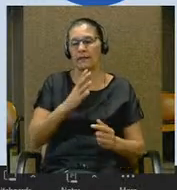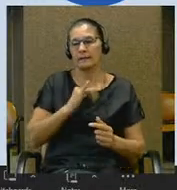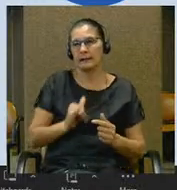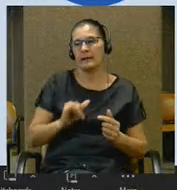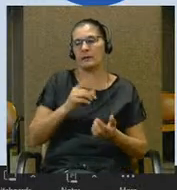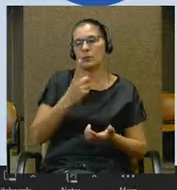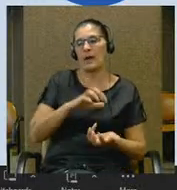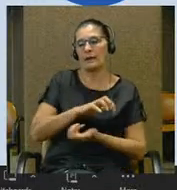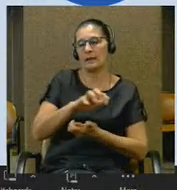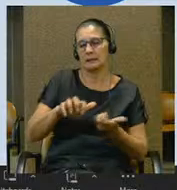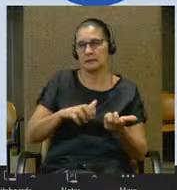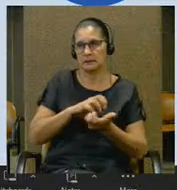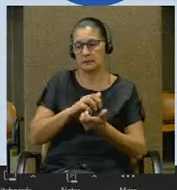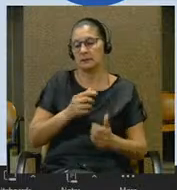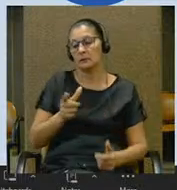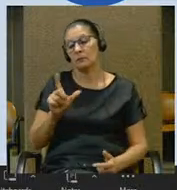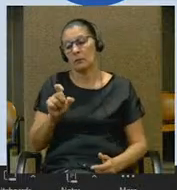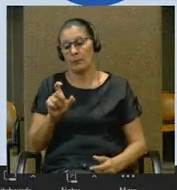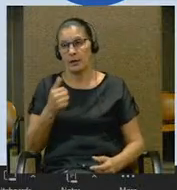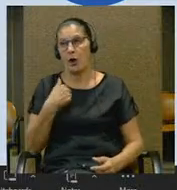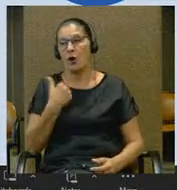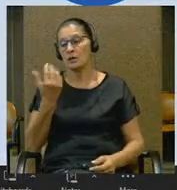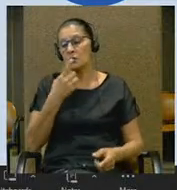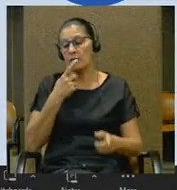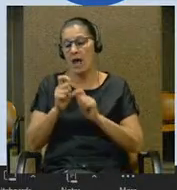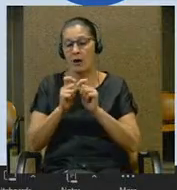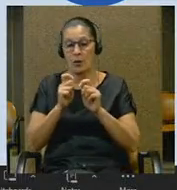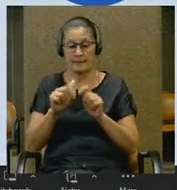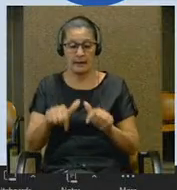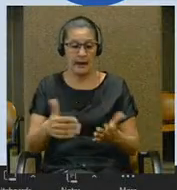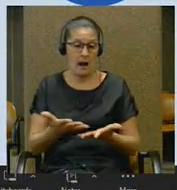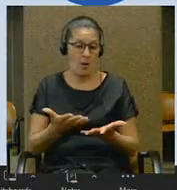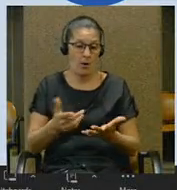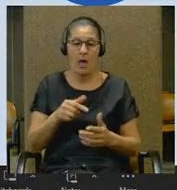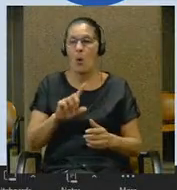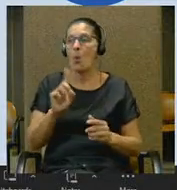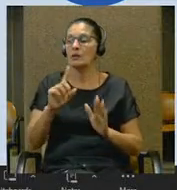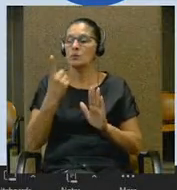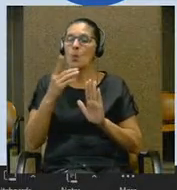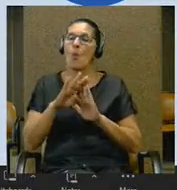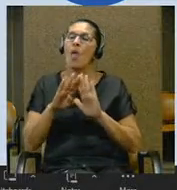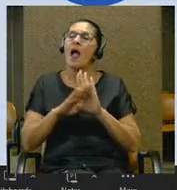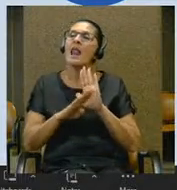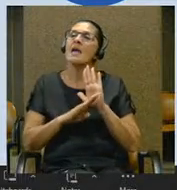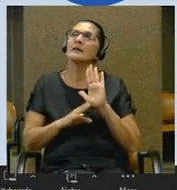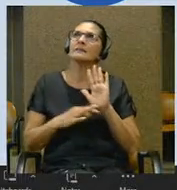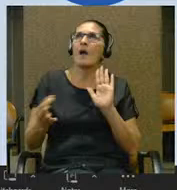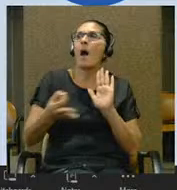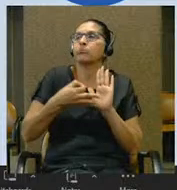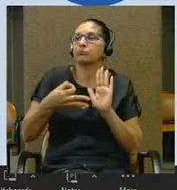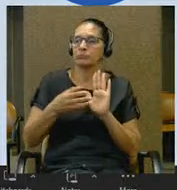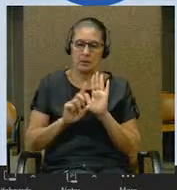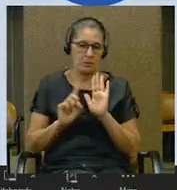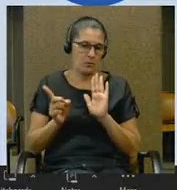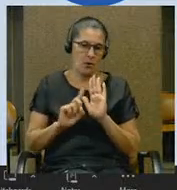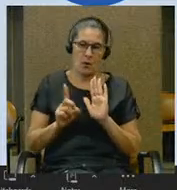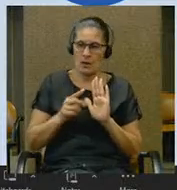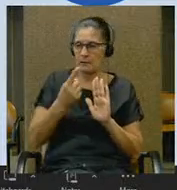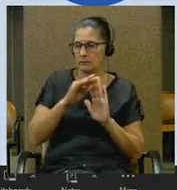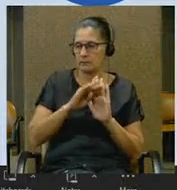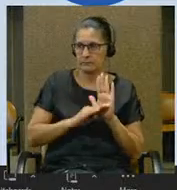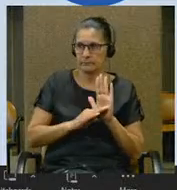result from a possible crisis. What I'm going to say now is not